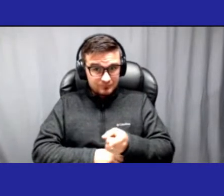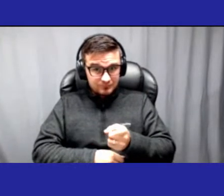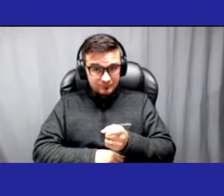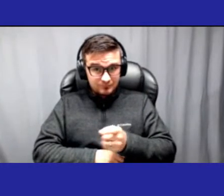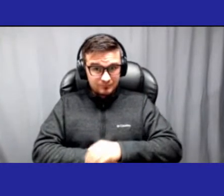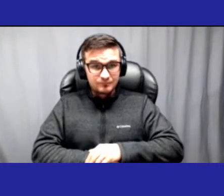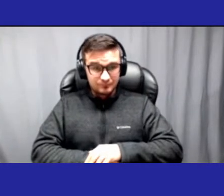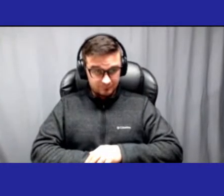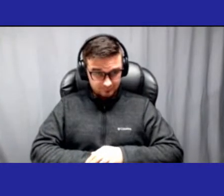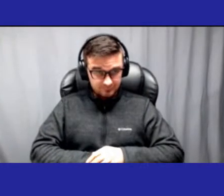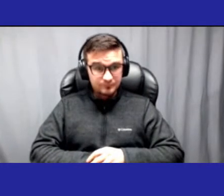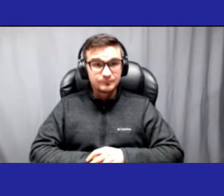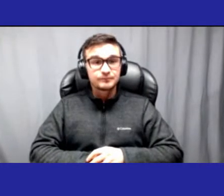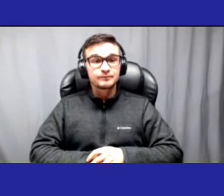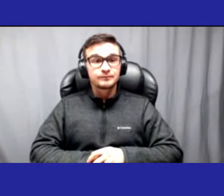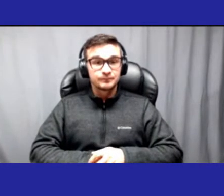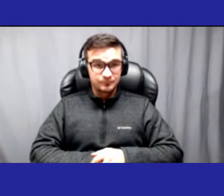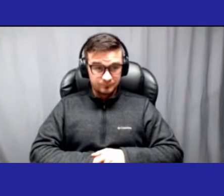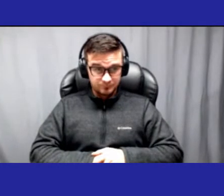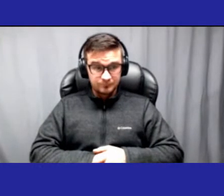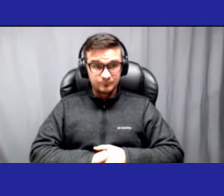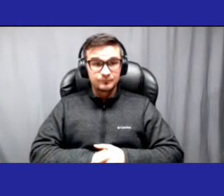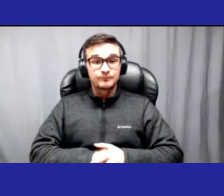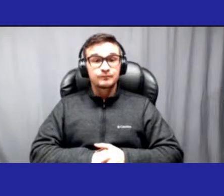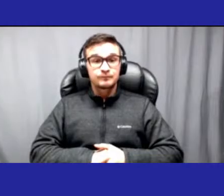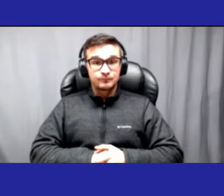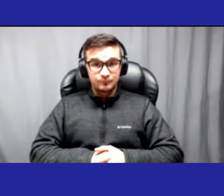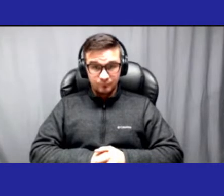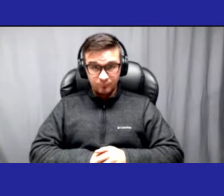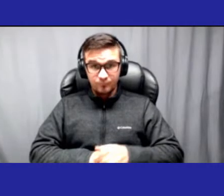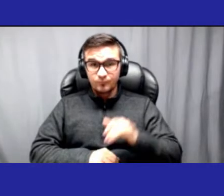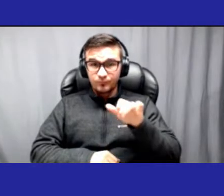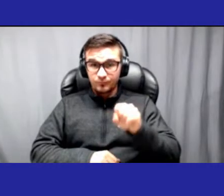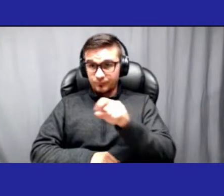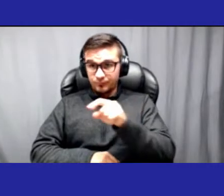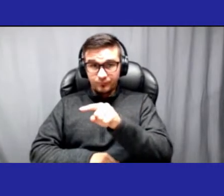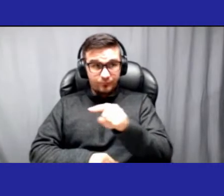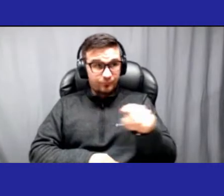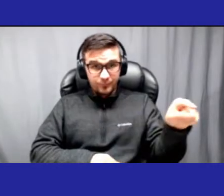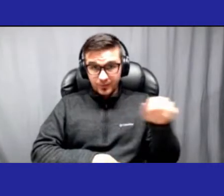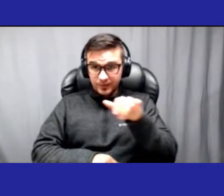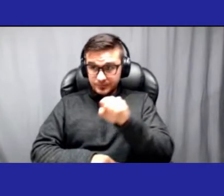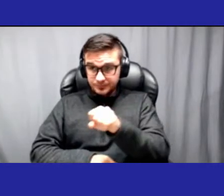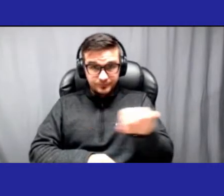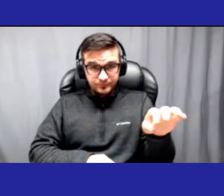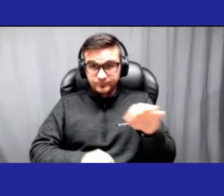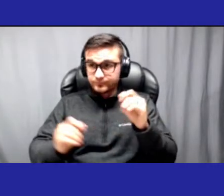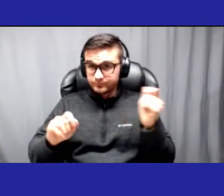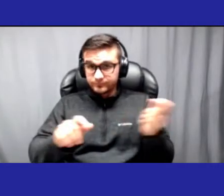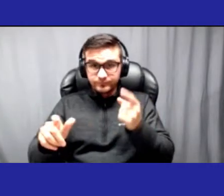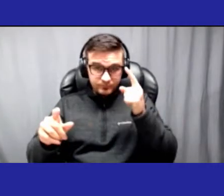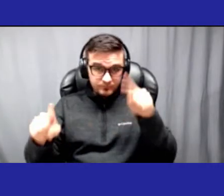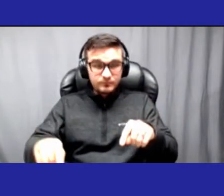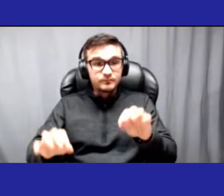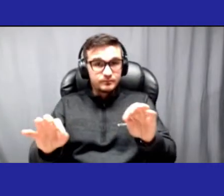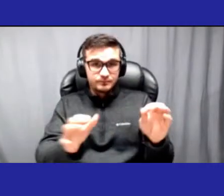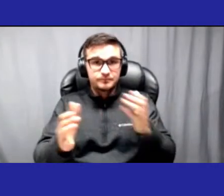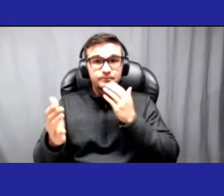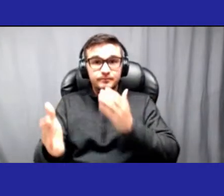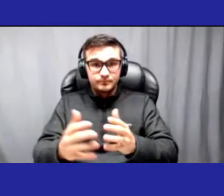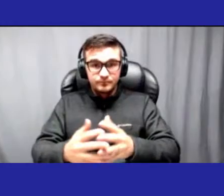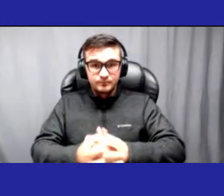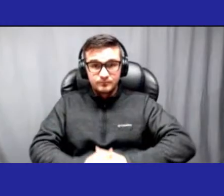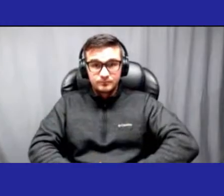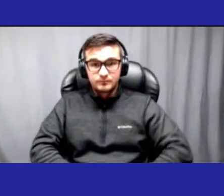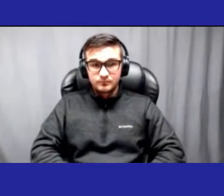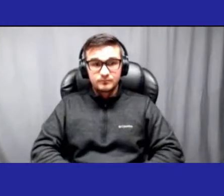Yes. Yes, and yes, another yes, unanimous approval. Great. Thank you so much. Thank you very much. All right, let us get on now to